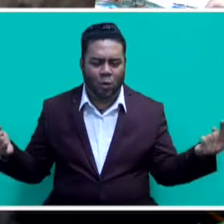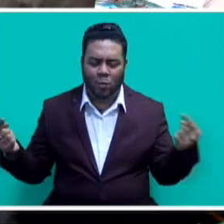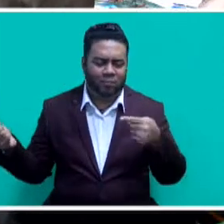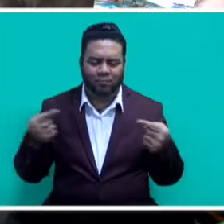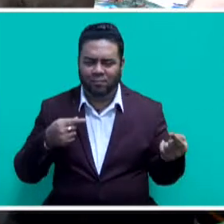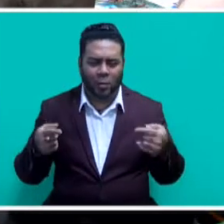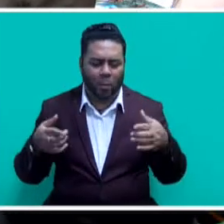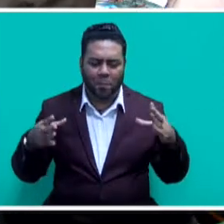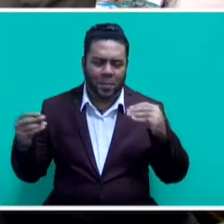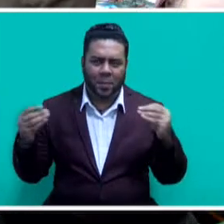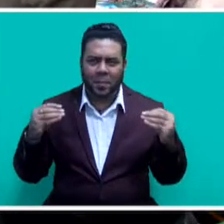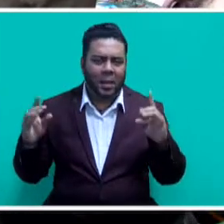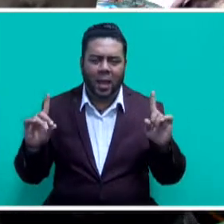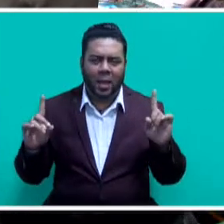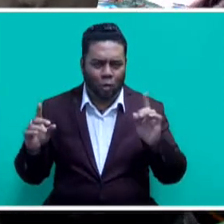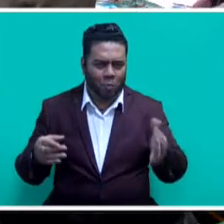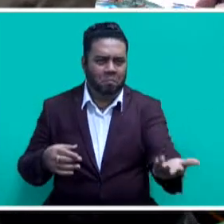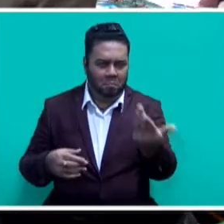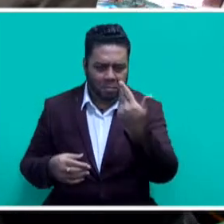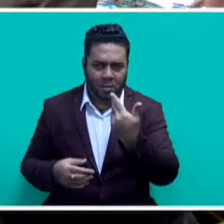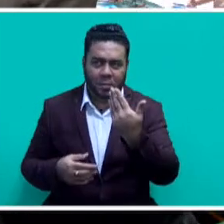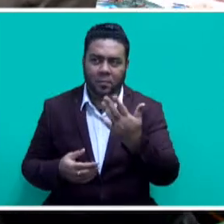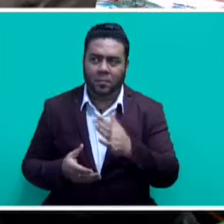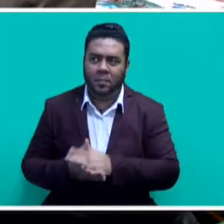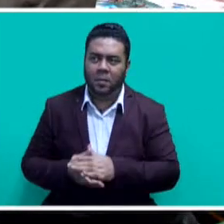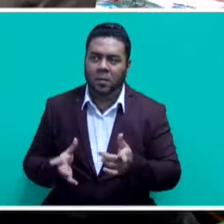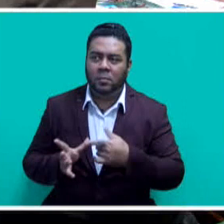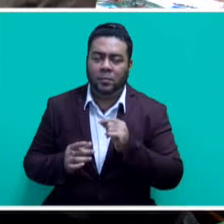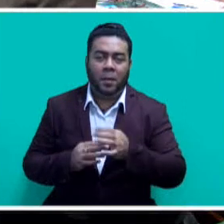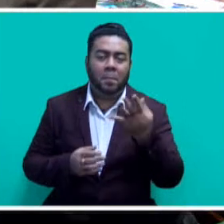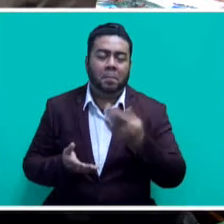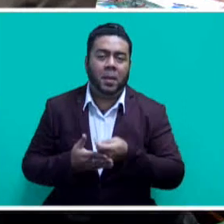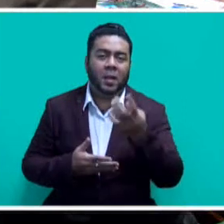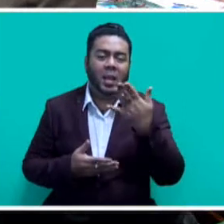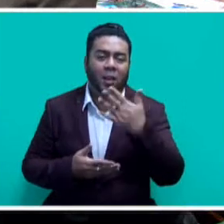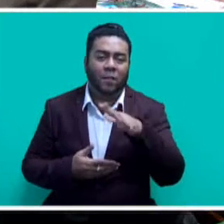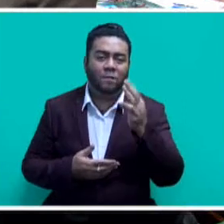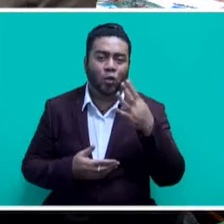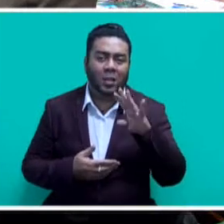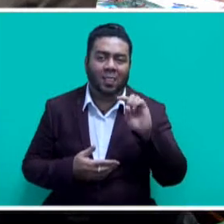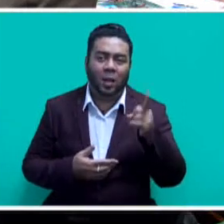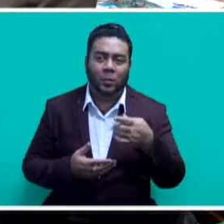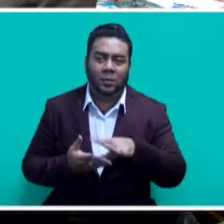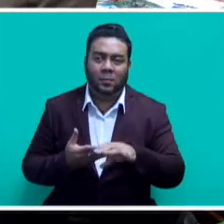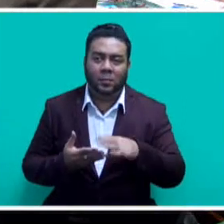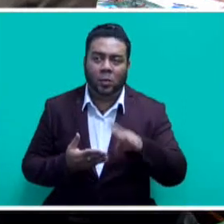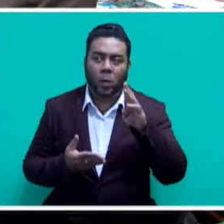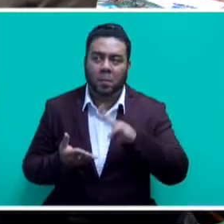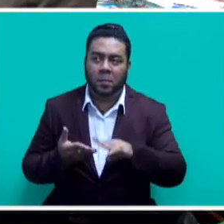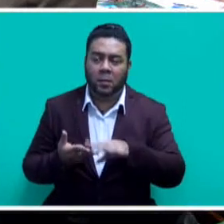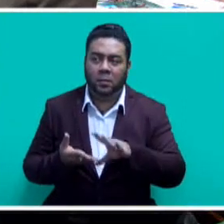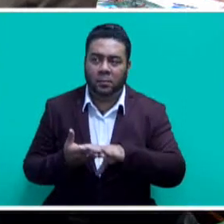you. Mr. Speaker say, Abdul Khan was paid $840,000 salary. His total package was over $1 million.